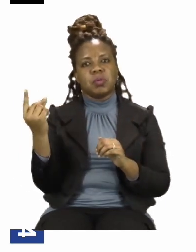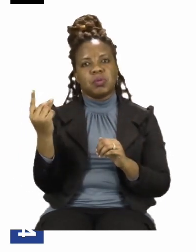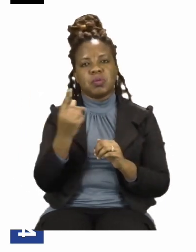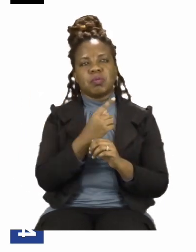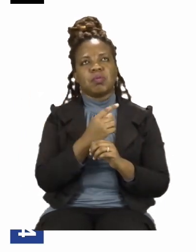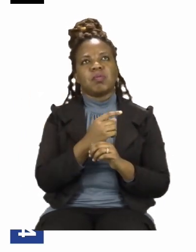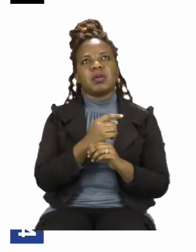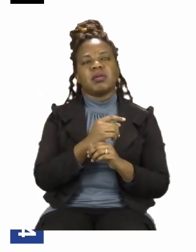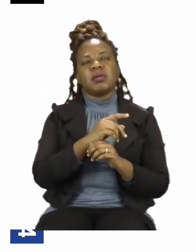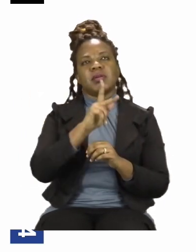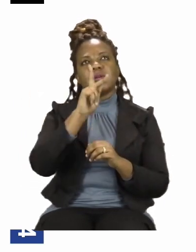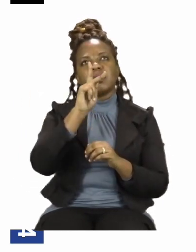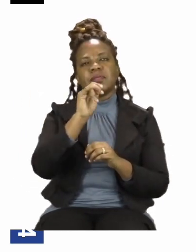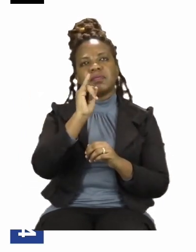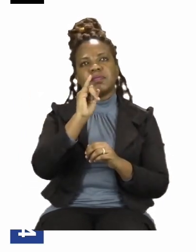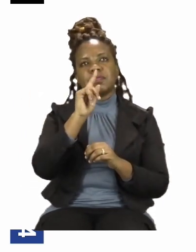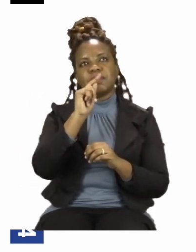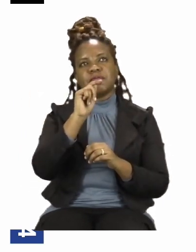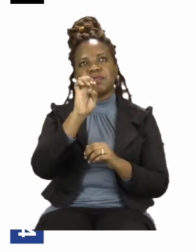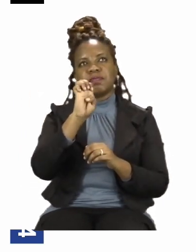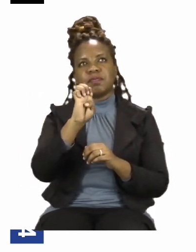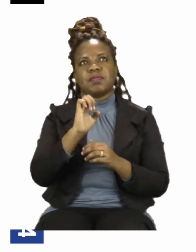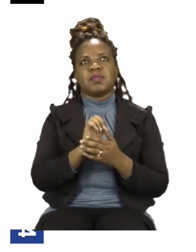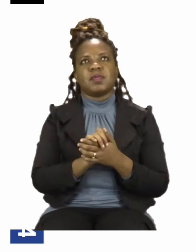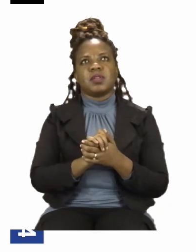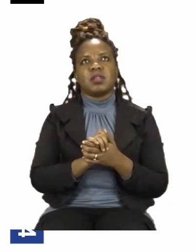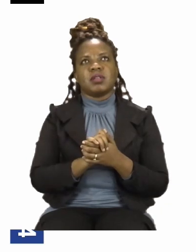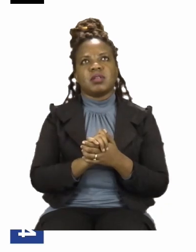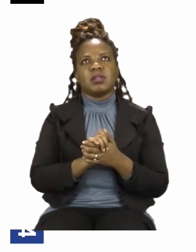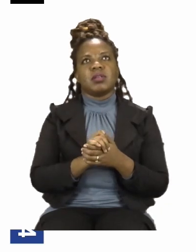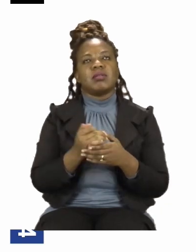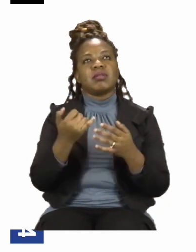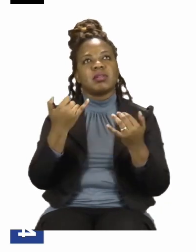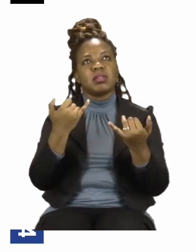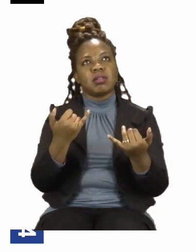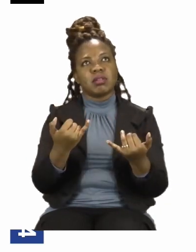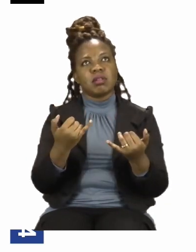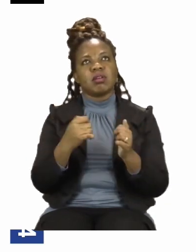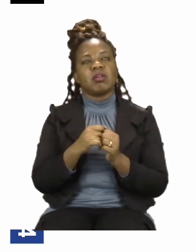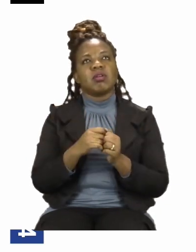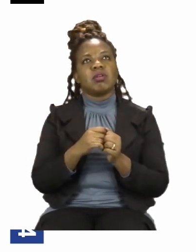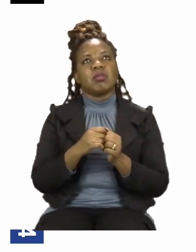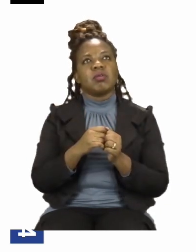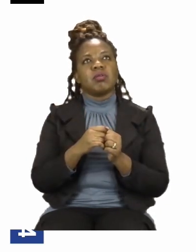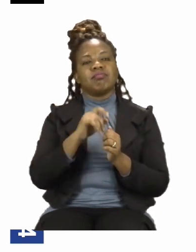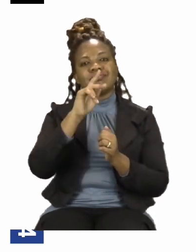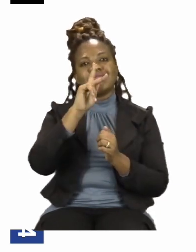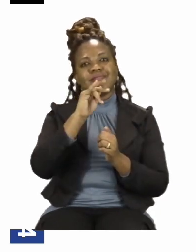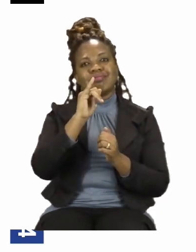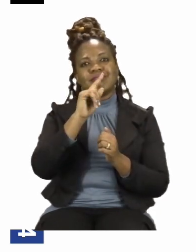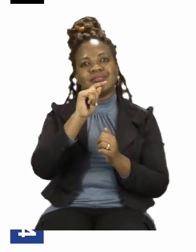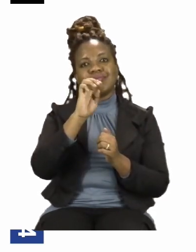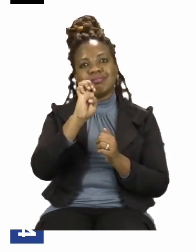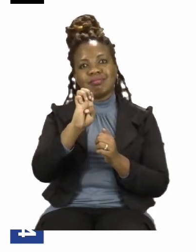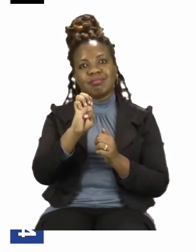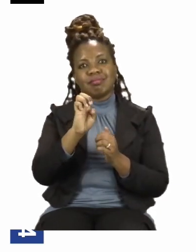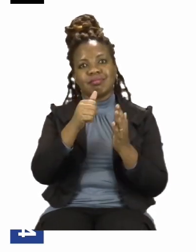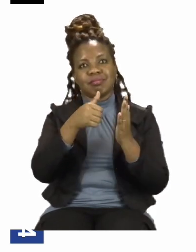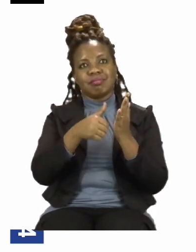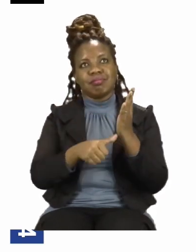is up to you to find out what your change is. So let's take a look now at